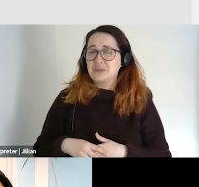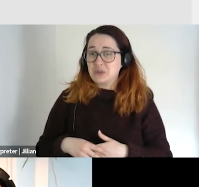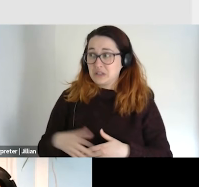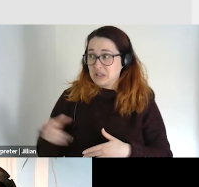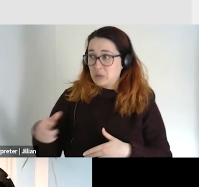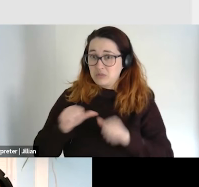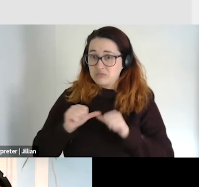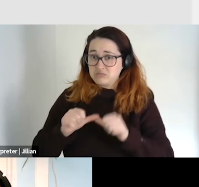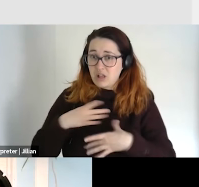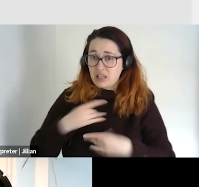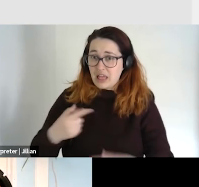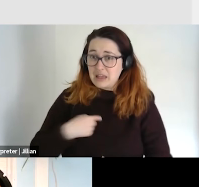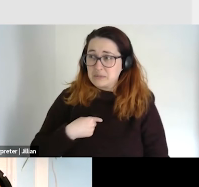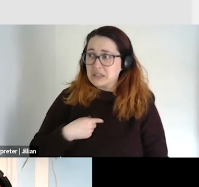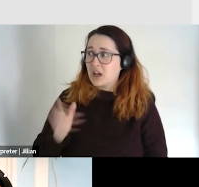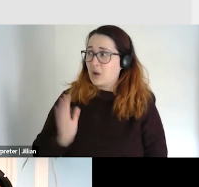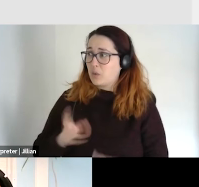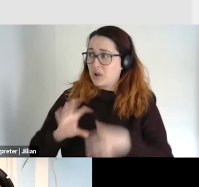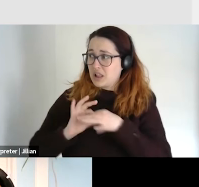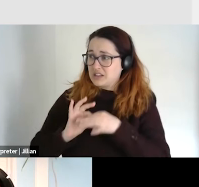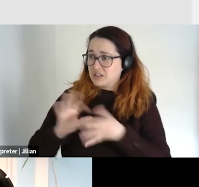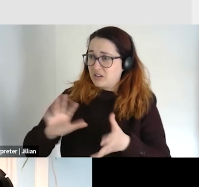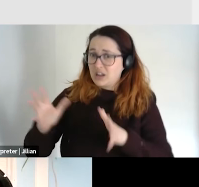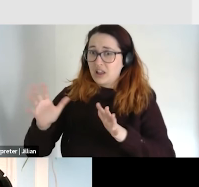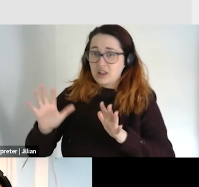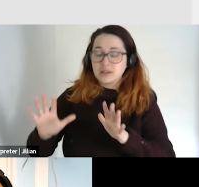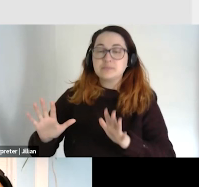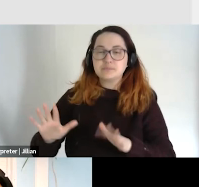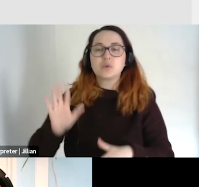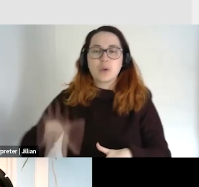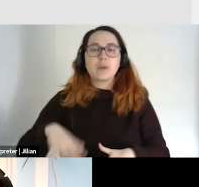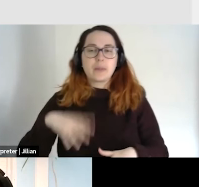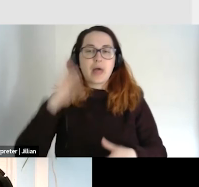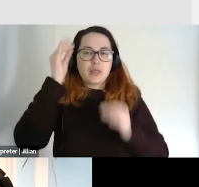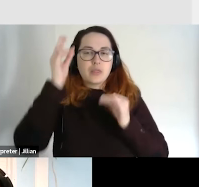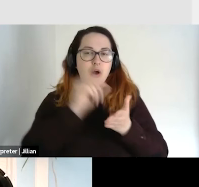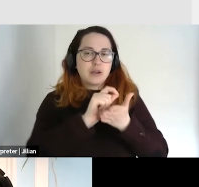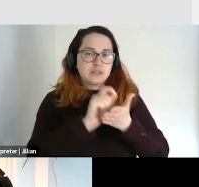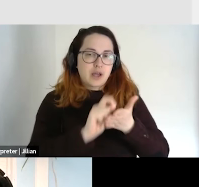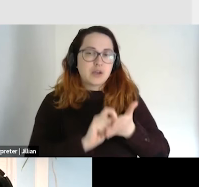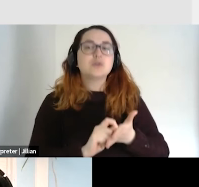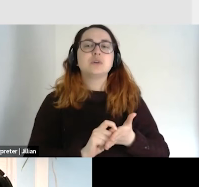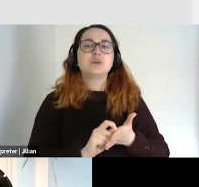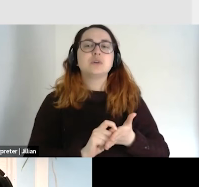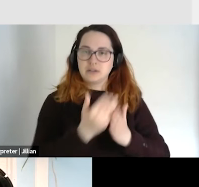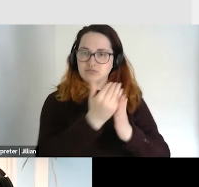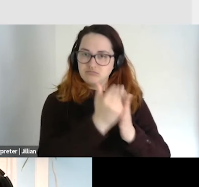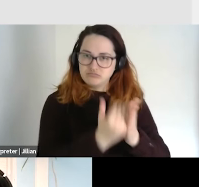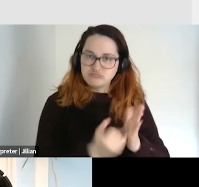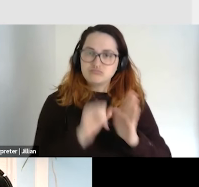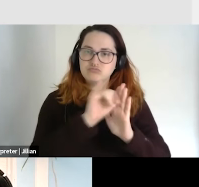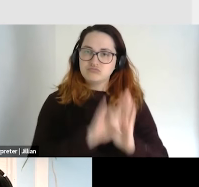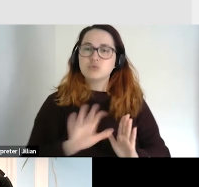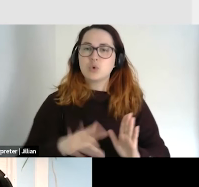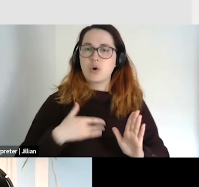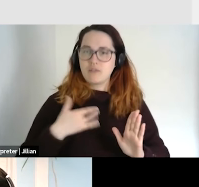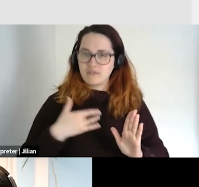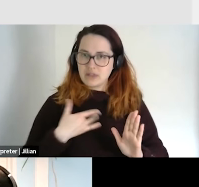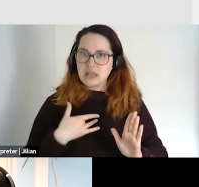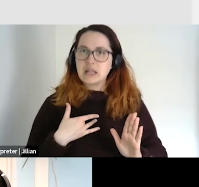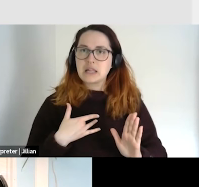our relationship is going to change. So using that thought diary and listing off all these feelings, and determining whether